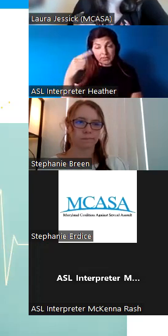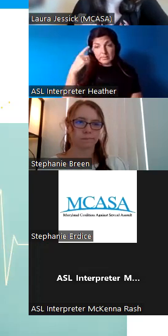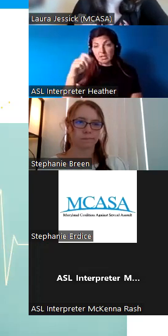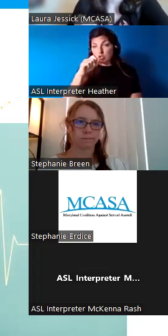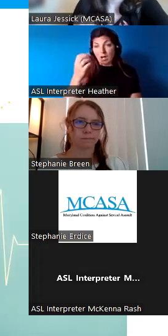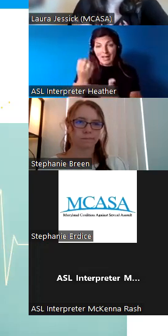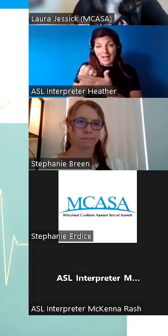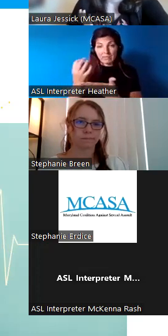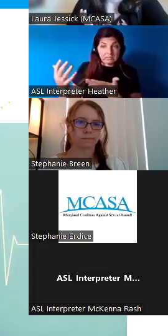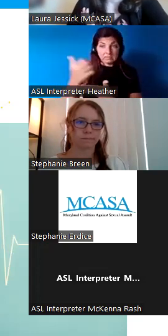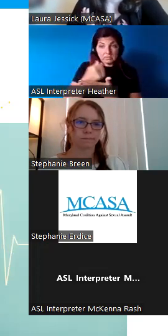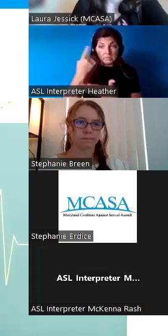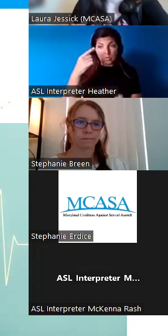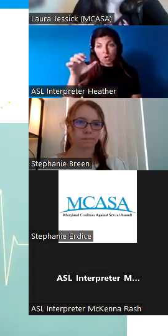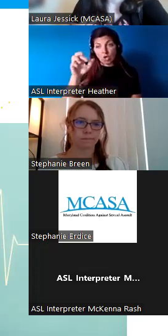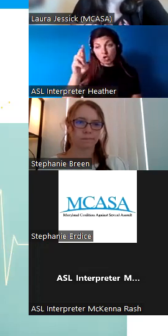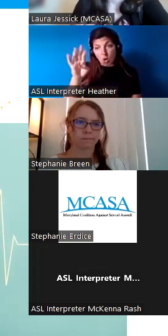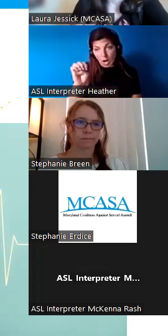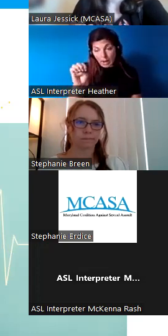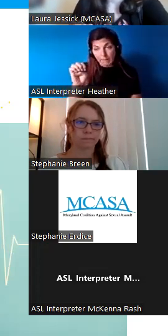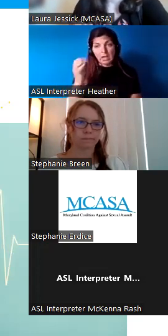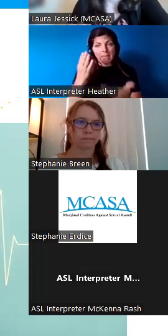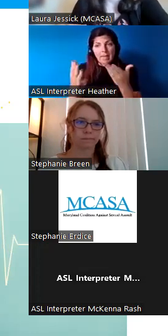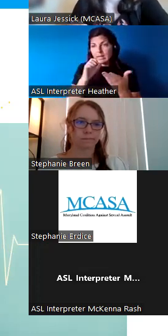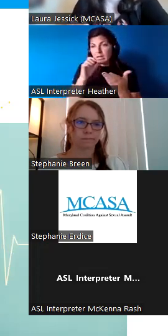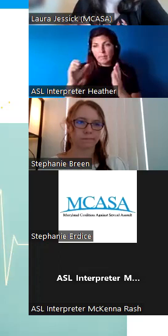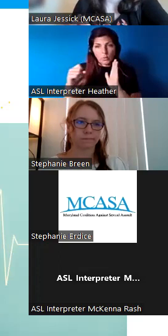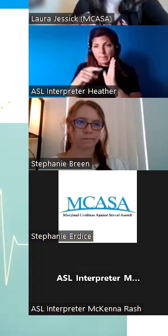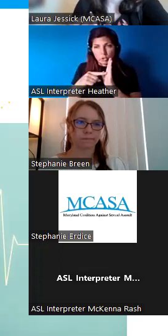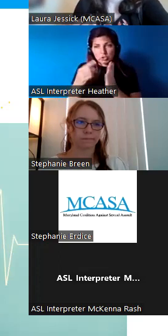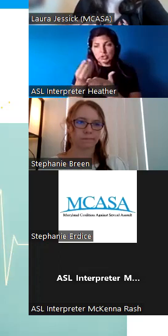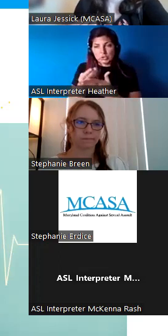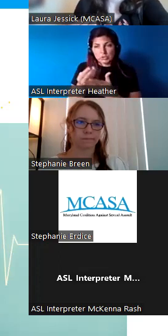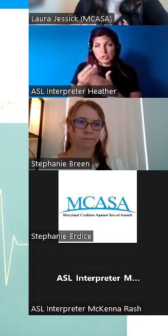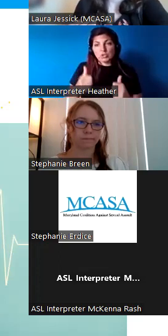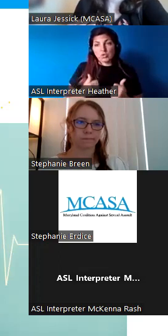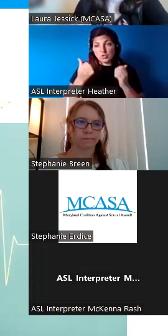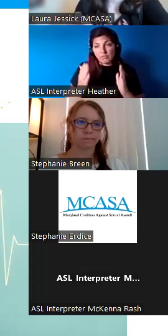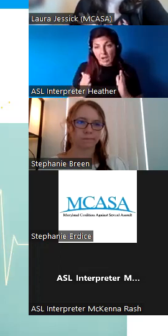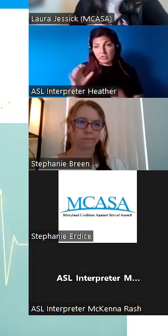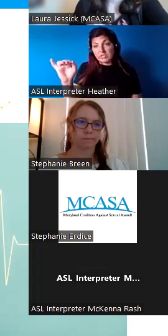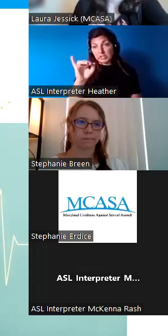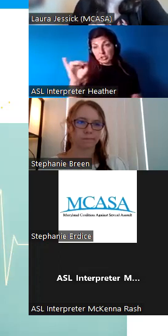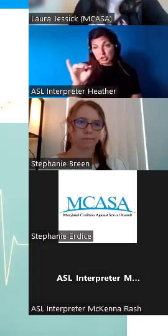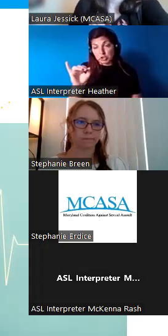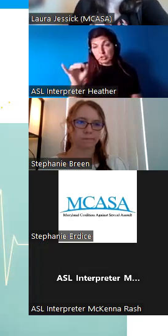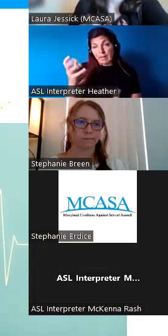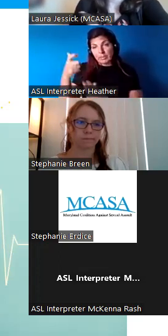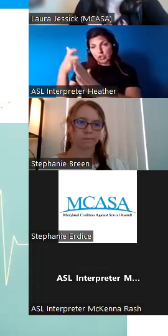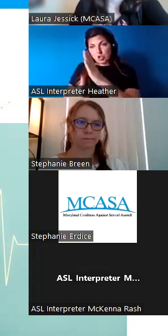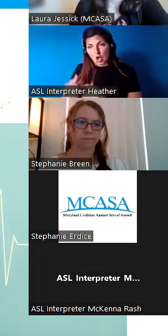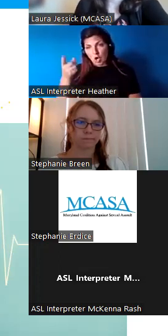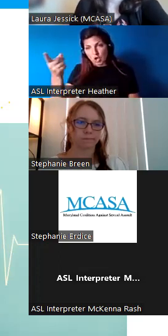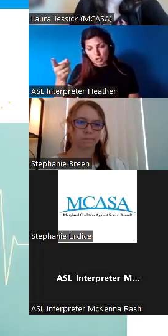of a potential crime, it may not be reimbursed, and therefore a survivor's insurance may be charged. So it's